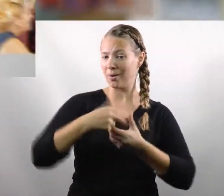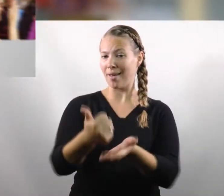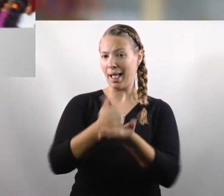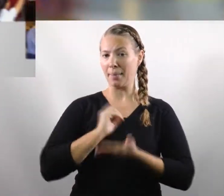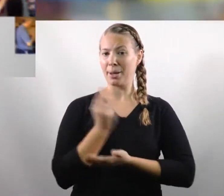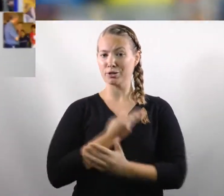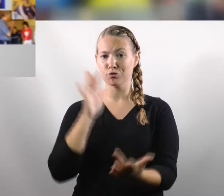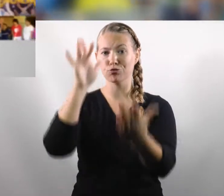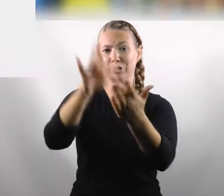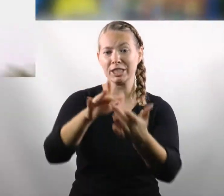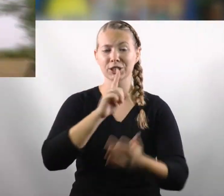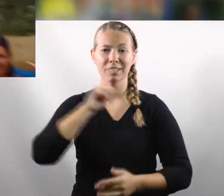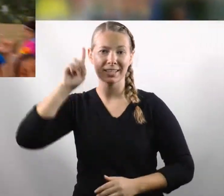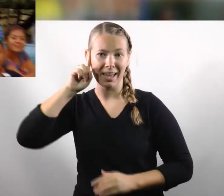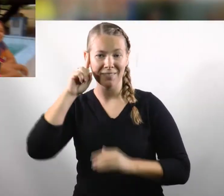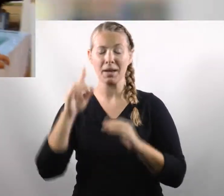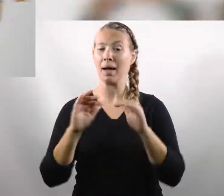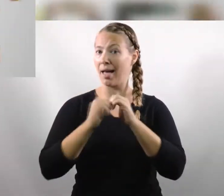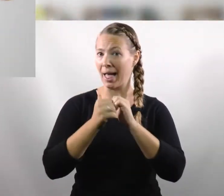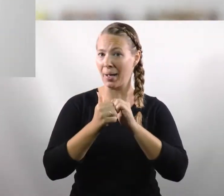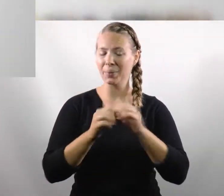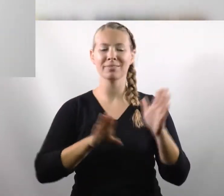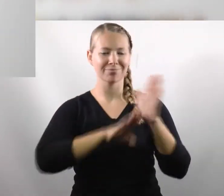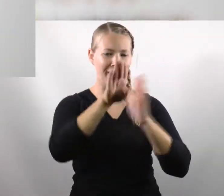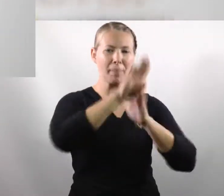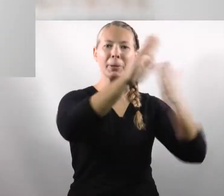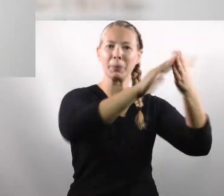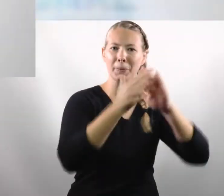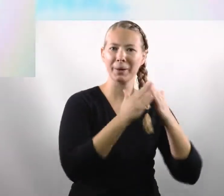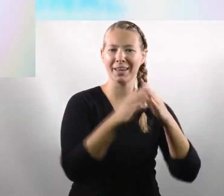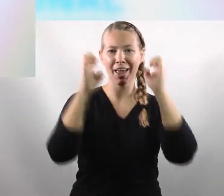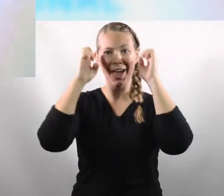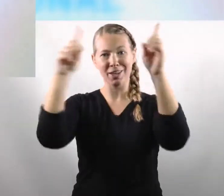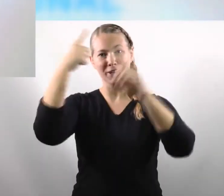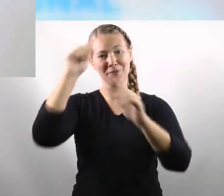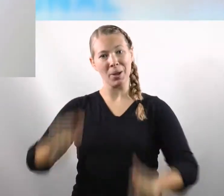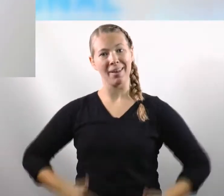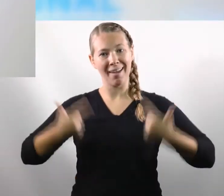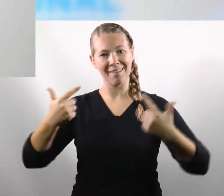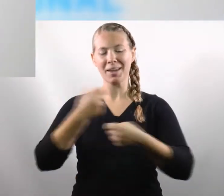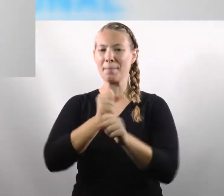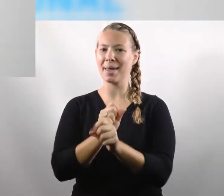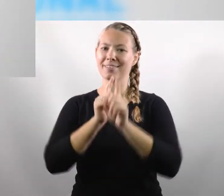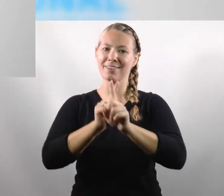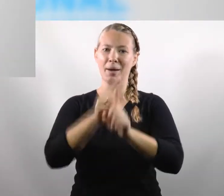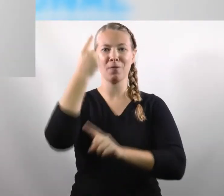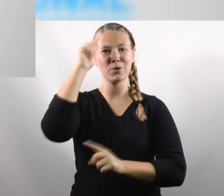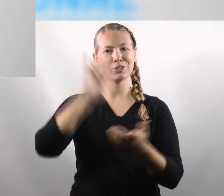communities, educating for life, and making disciples for Jesus Christ.